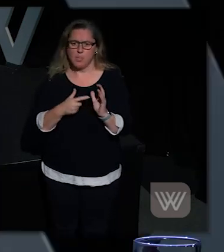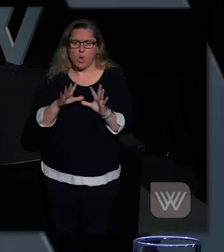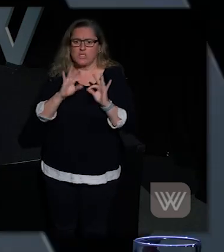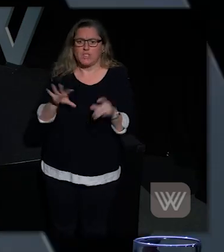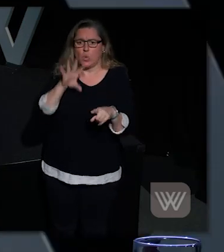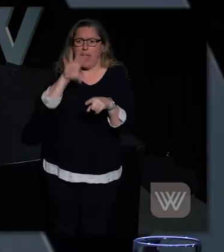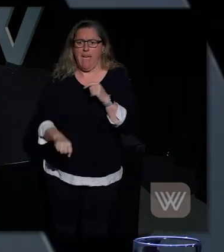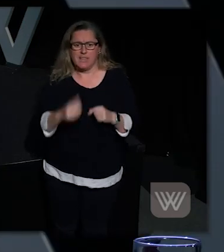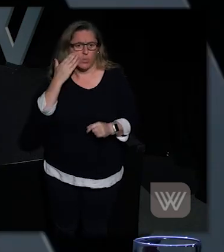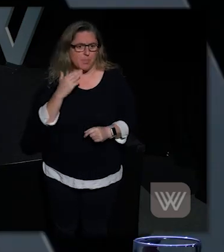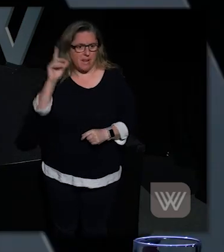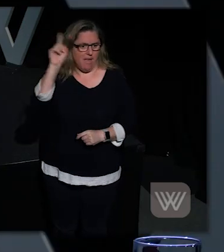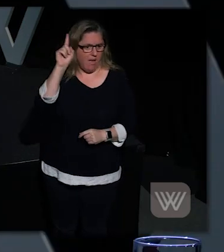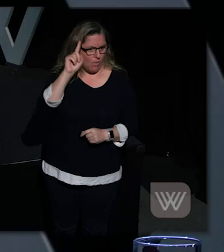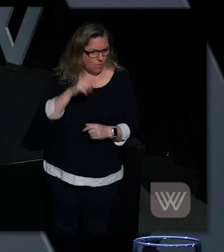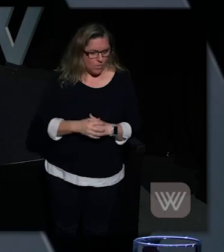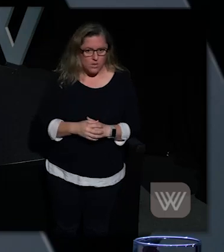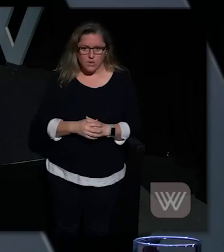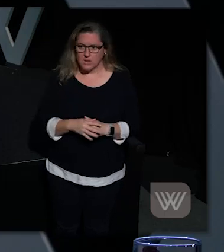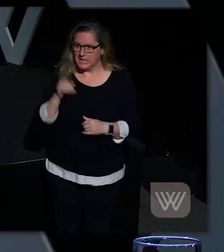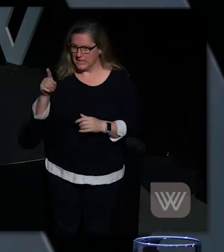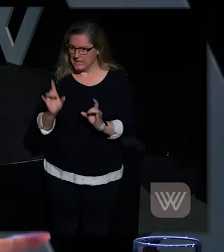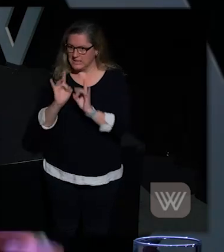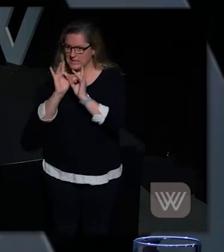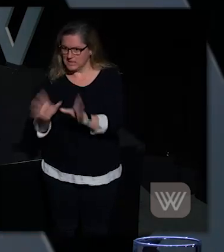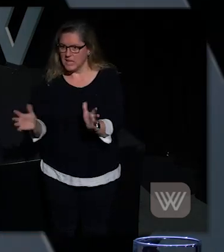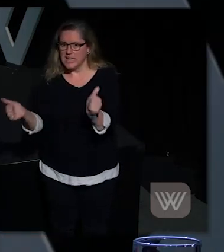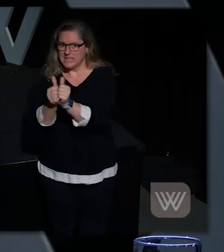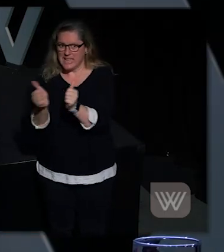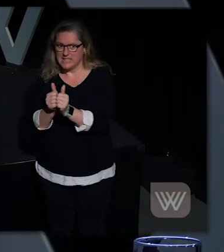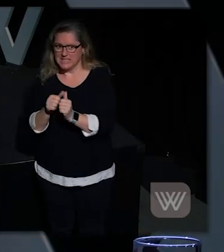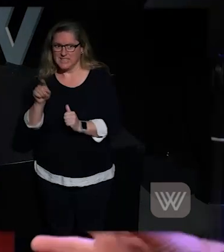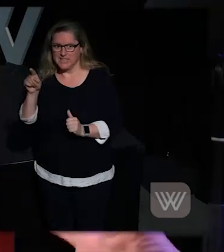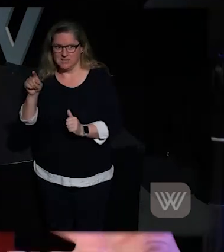women. And actually, like, he had started dating a woman, like, lucky her, but anyway.